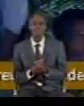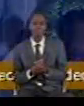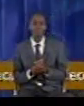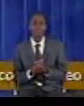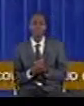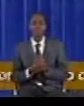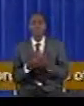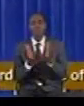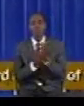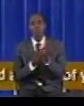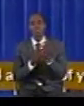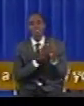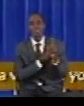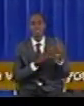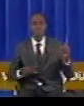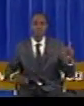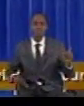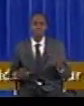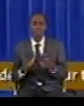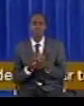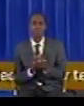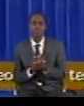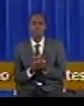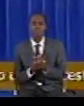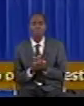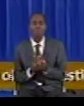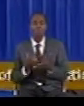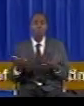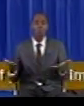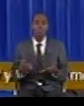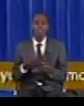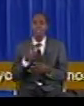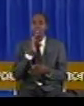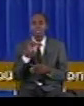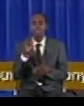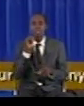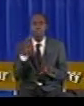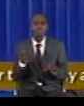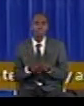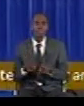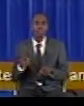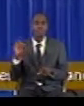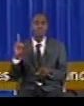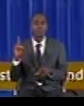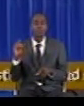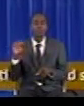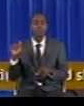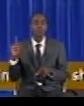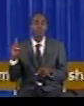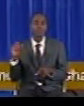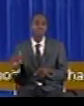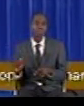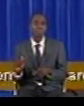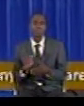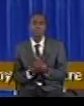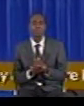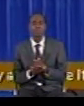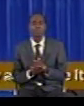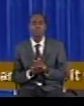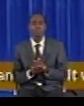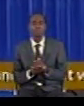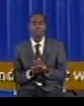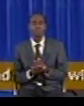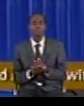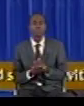Praise the Lord. I have with me here Sister Ada Amedu. She has a